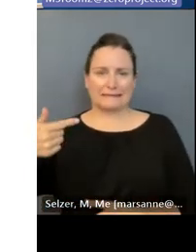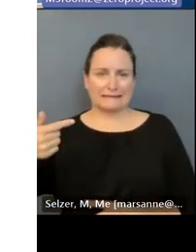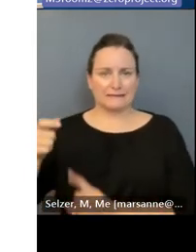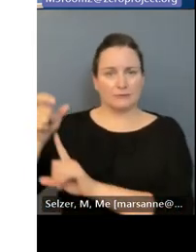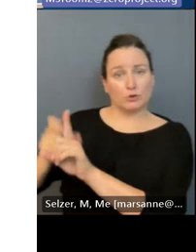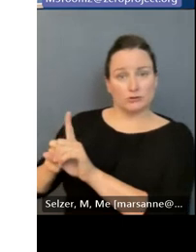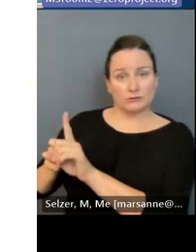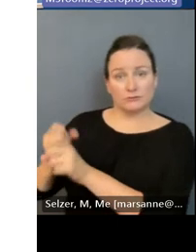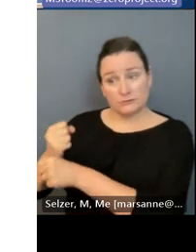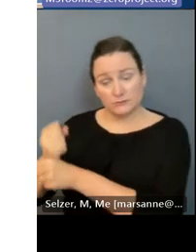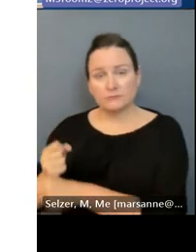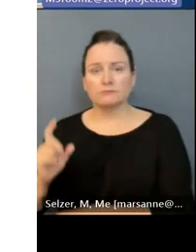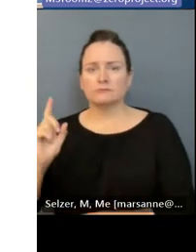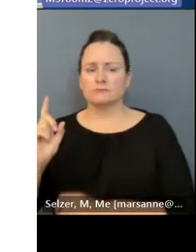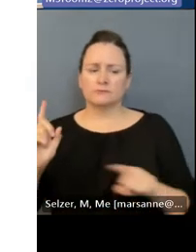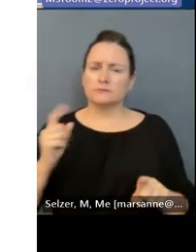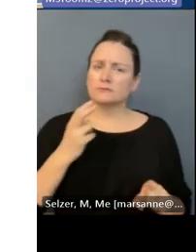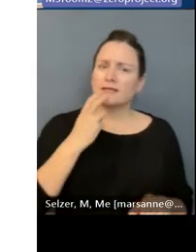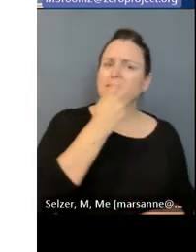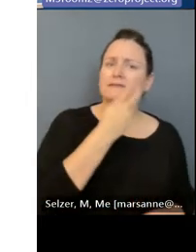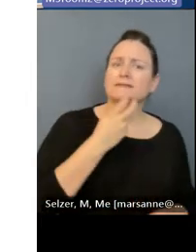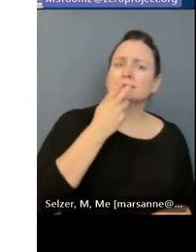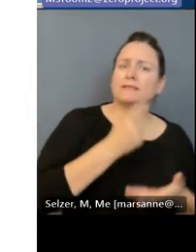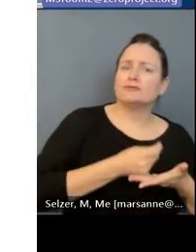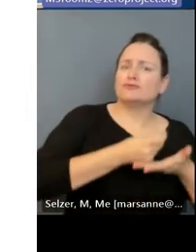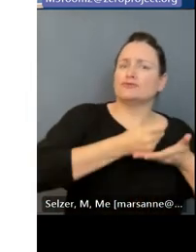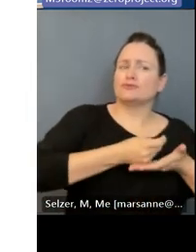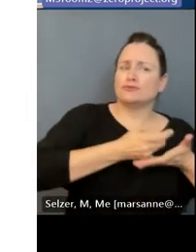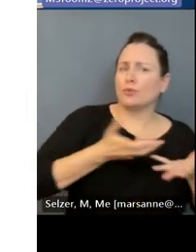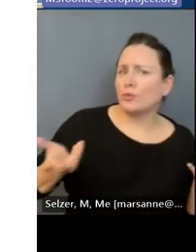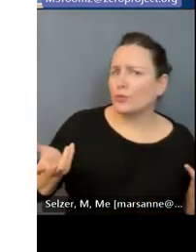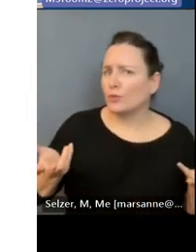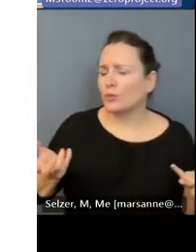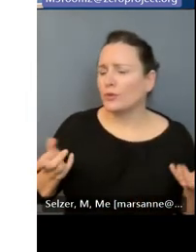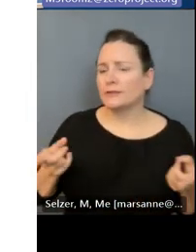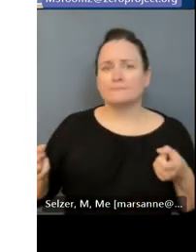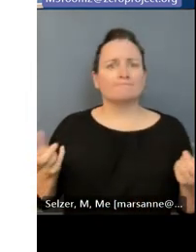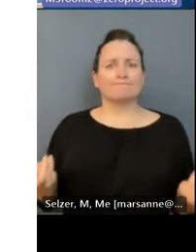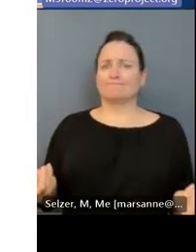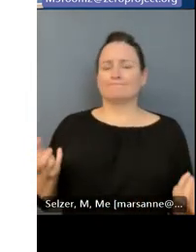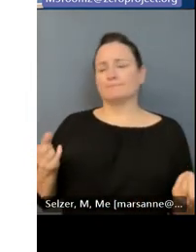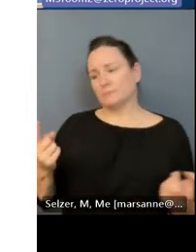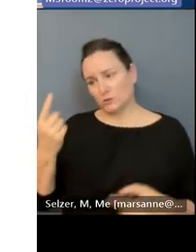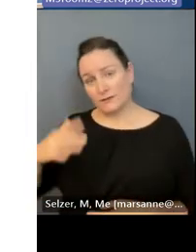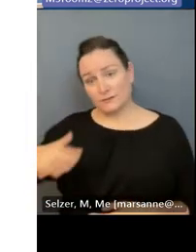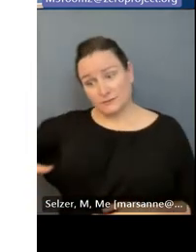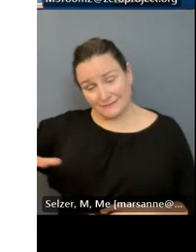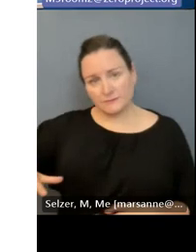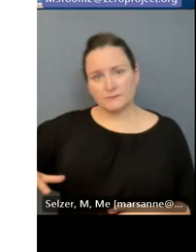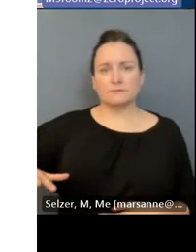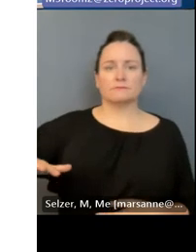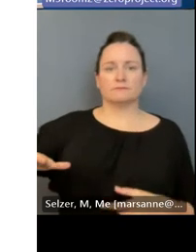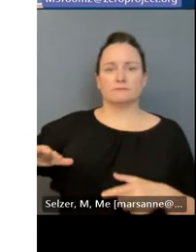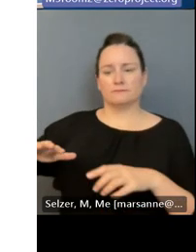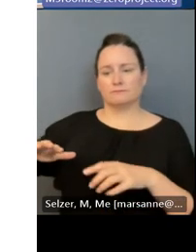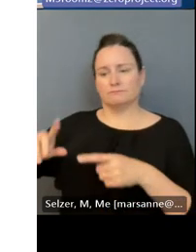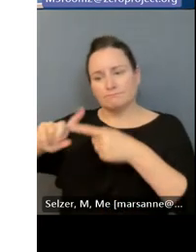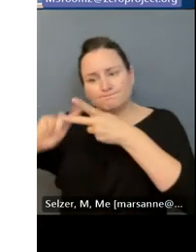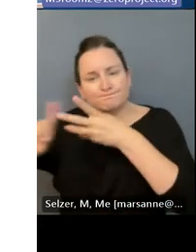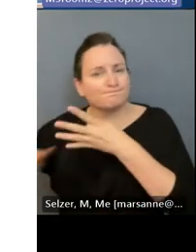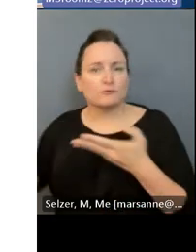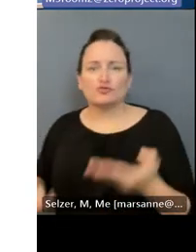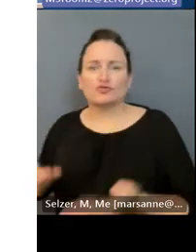speech therapist. So it happens all the time. And the issue with individual and personal is there's nobody to guide them or to change